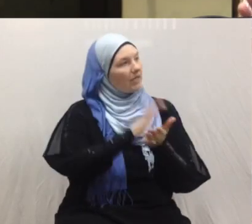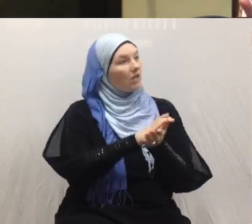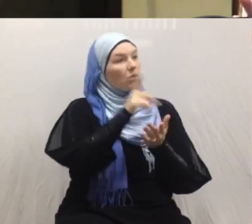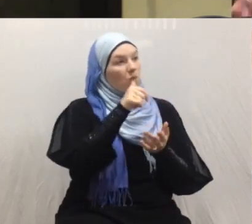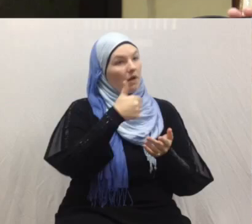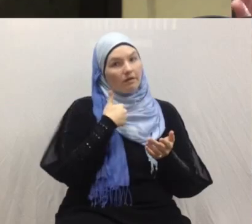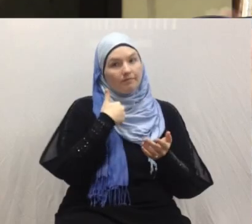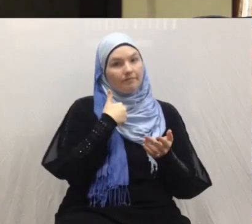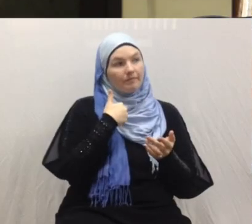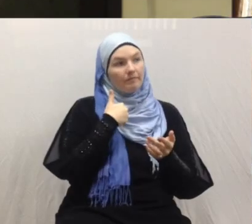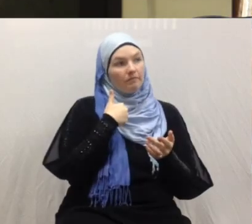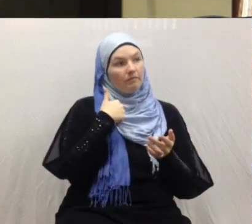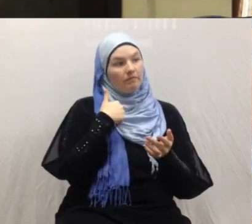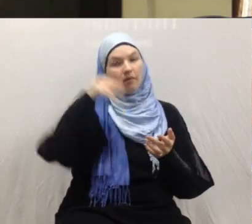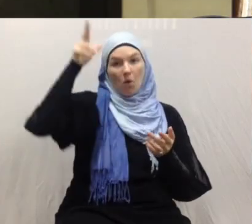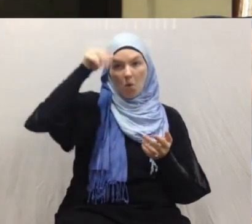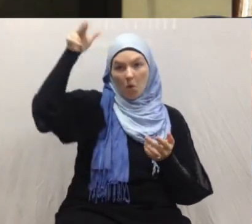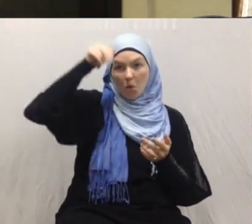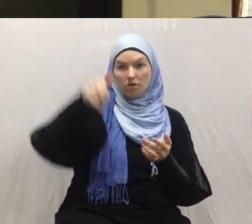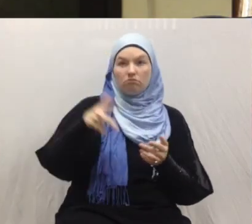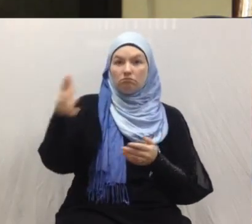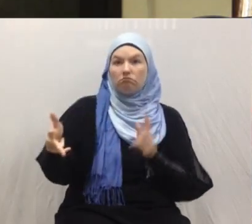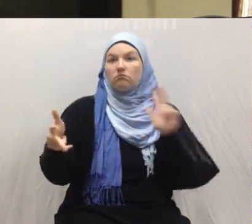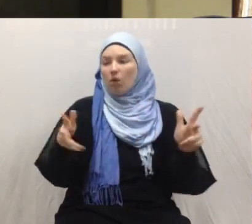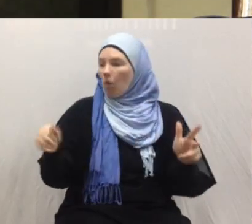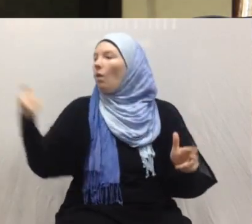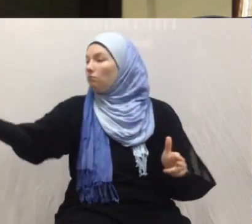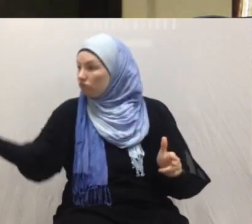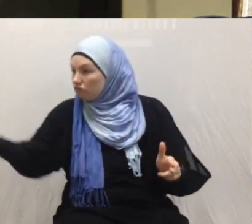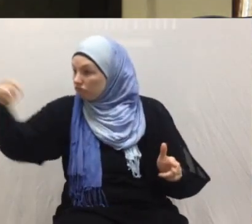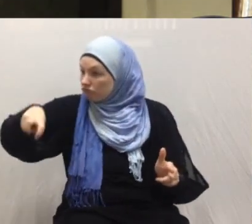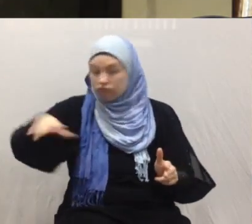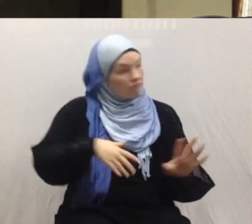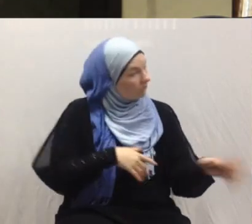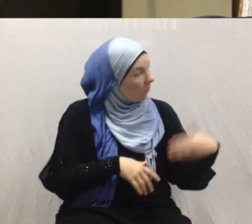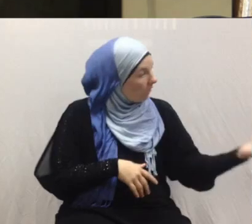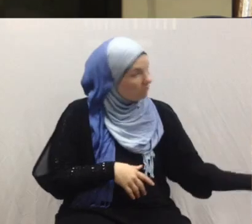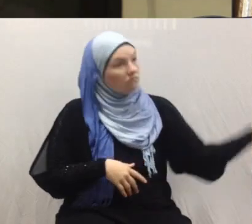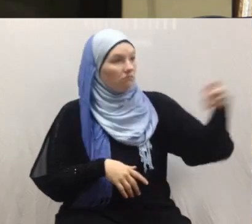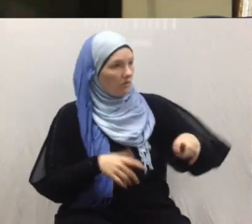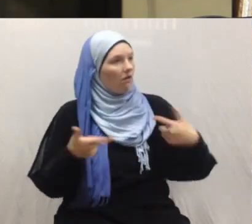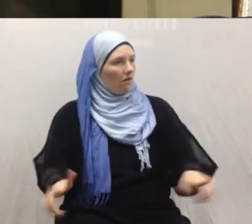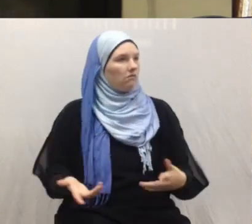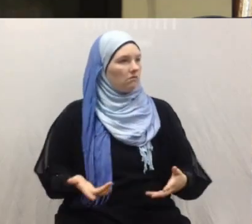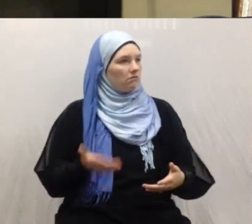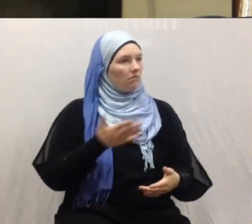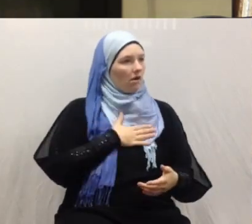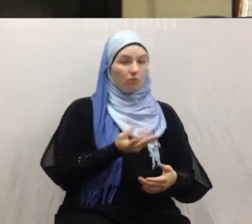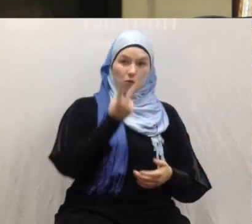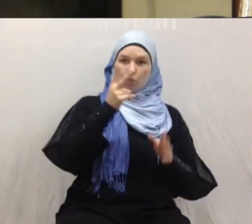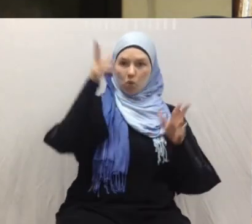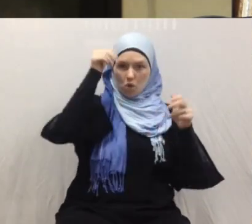has an extra ride, he will offer this to anyone joining the fight to defend the